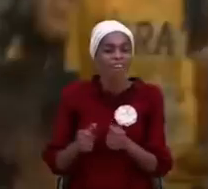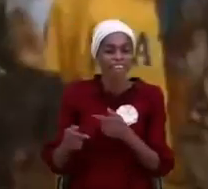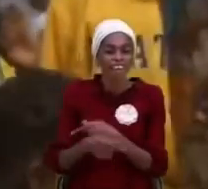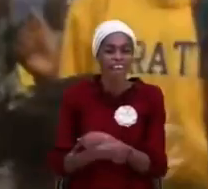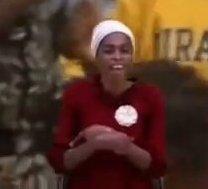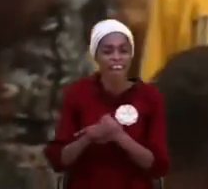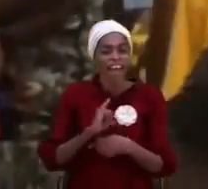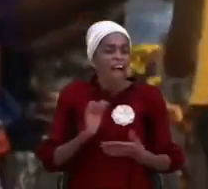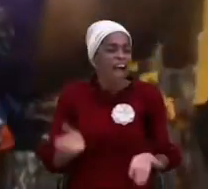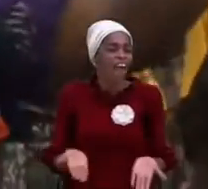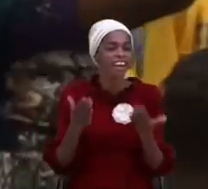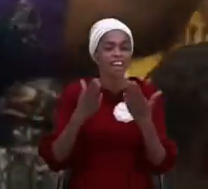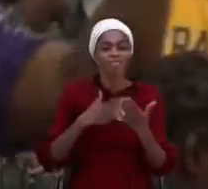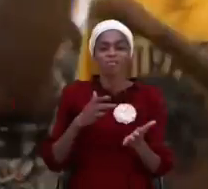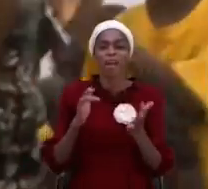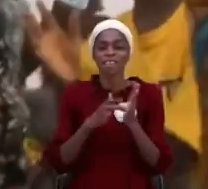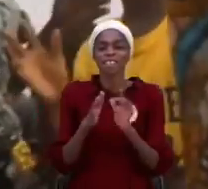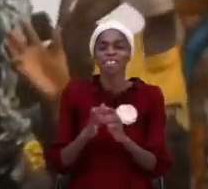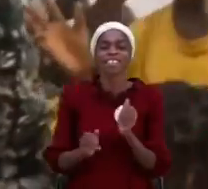lift him